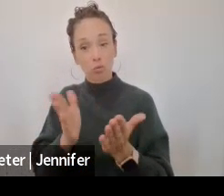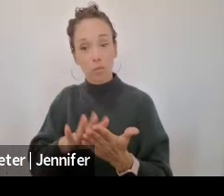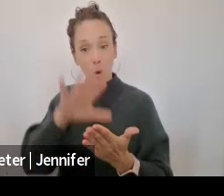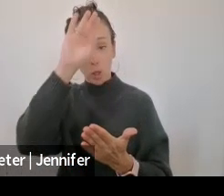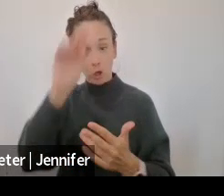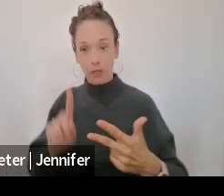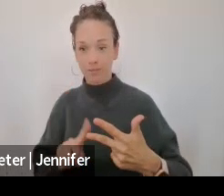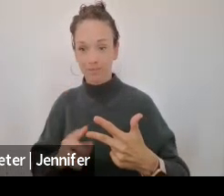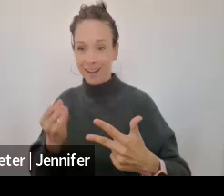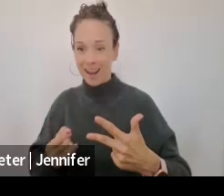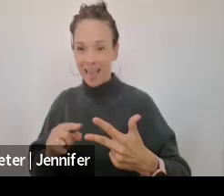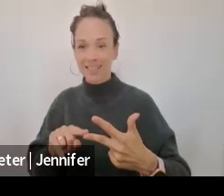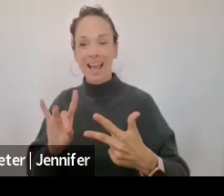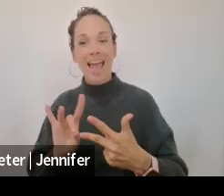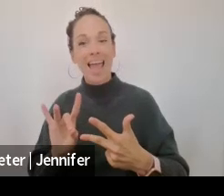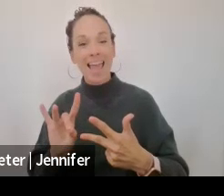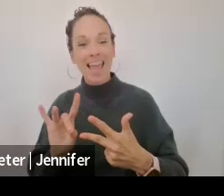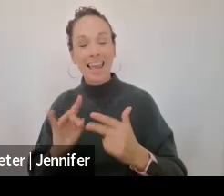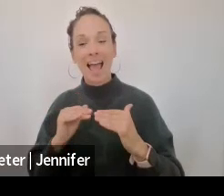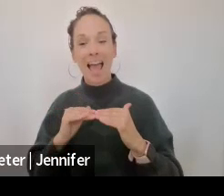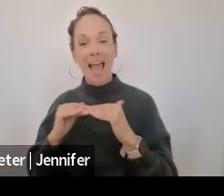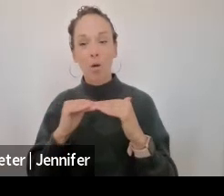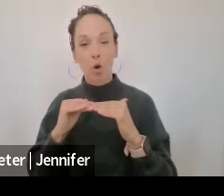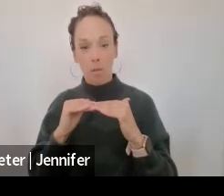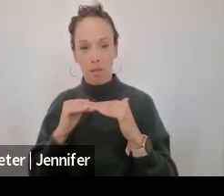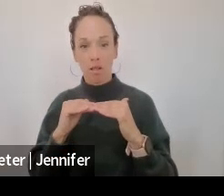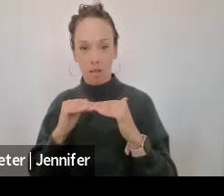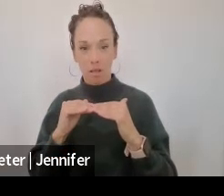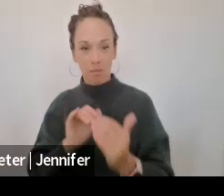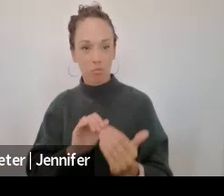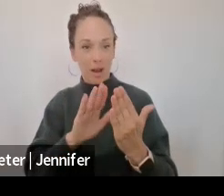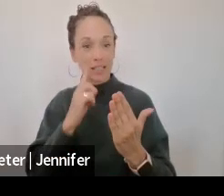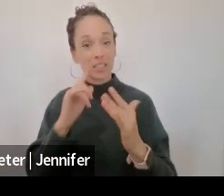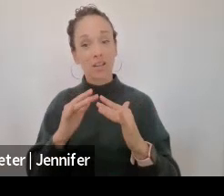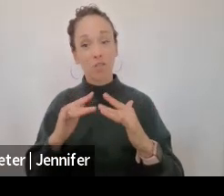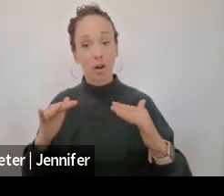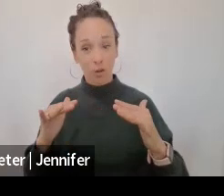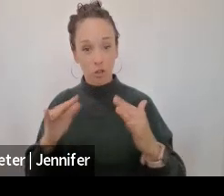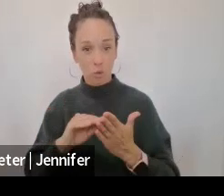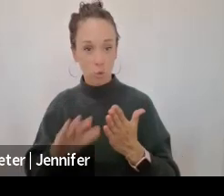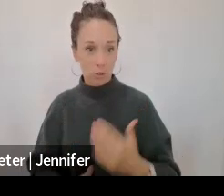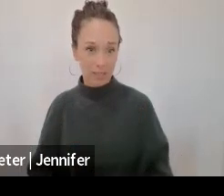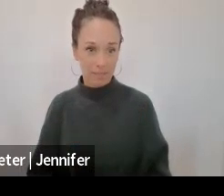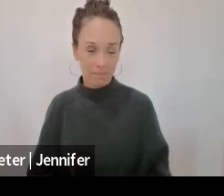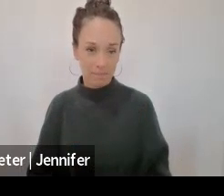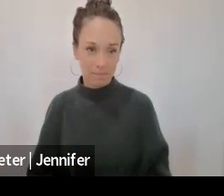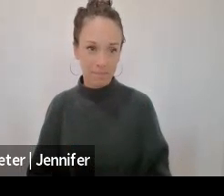not least, domain 8, equitable practices for diverse student populations.